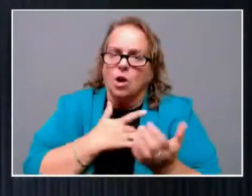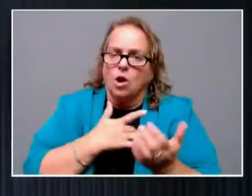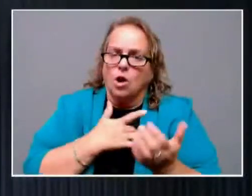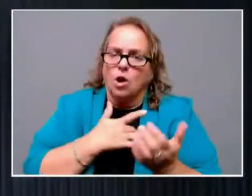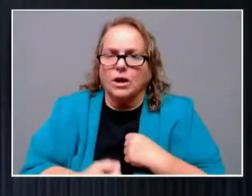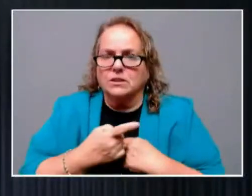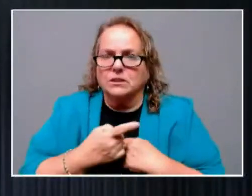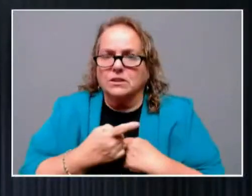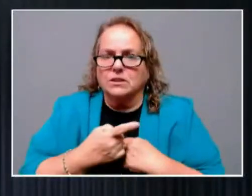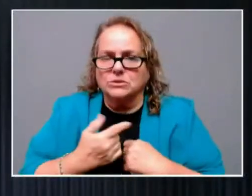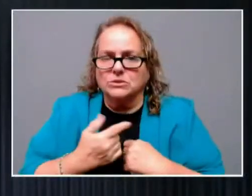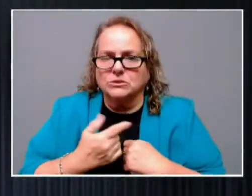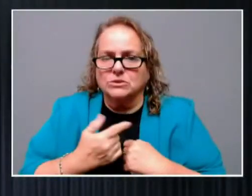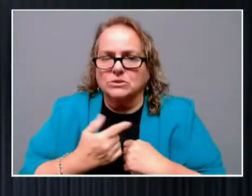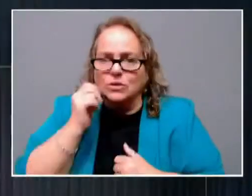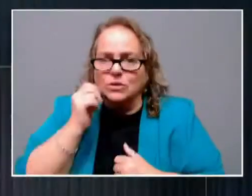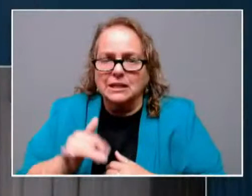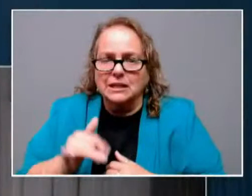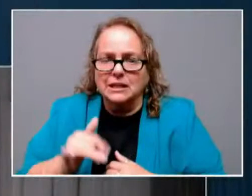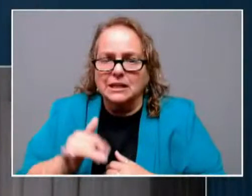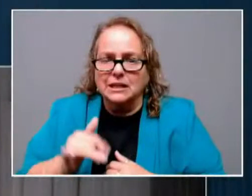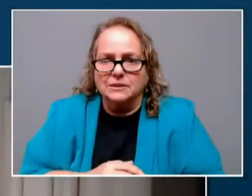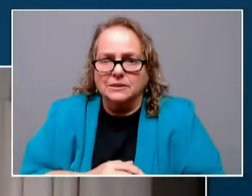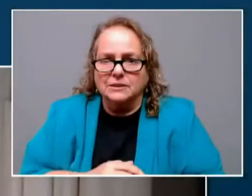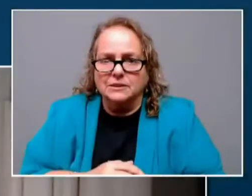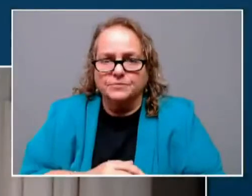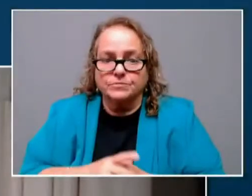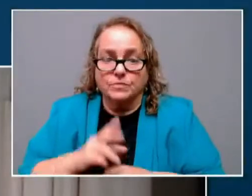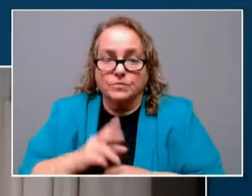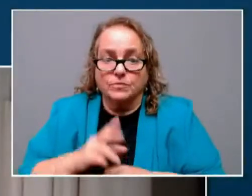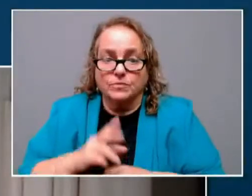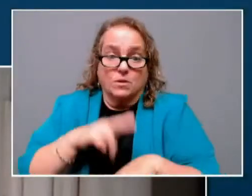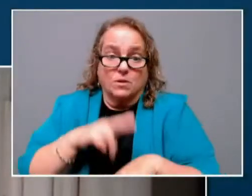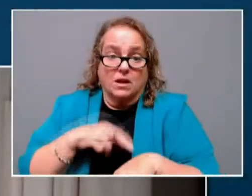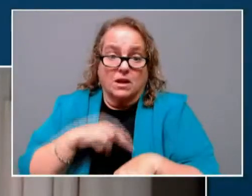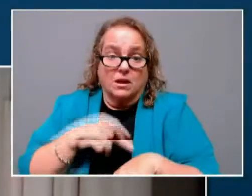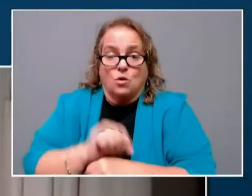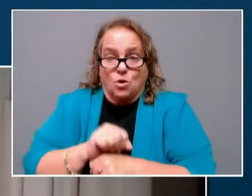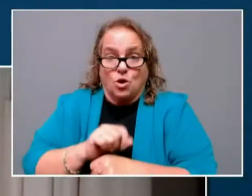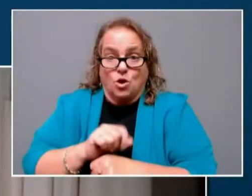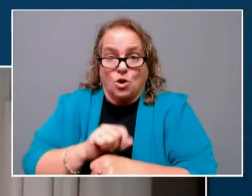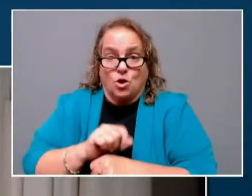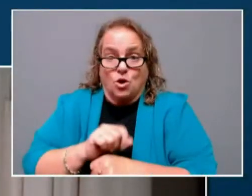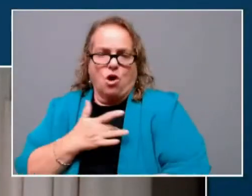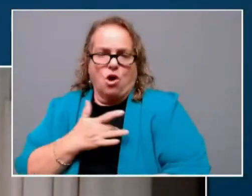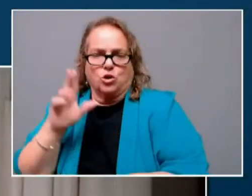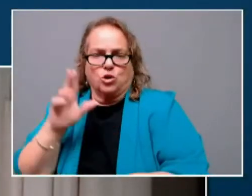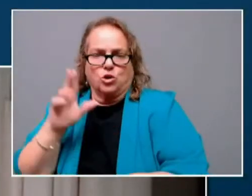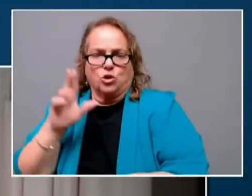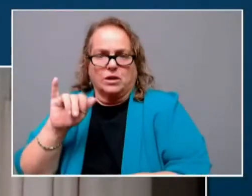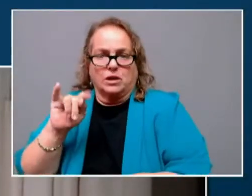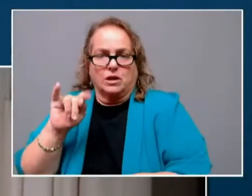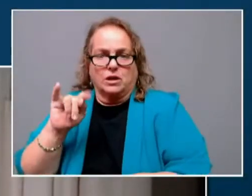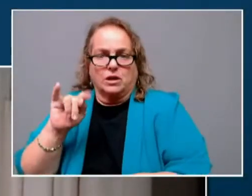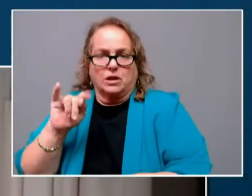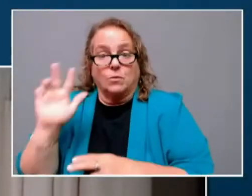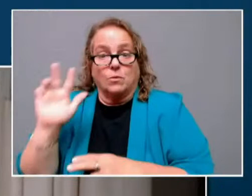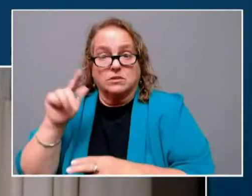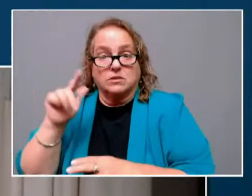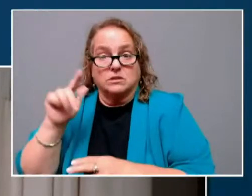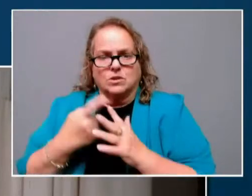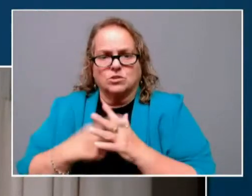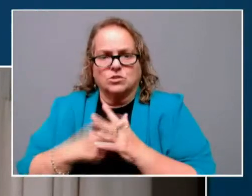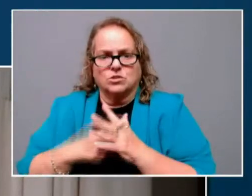basis. Normally I work on a cardiothoracic vascular unit. About 3 weeks ago, we slowly started taking on COVID